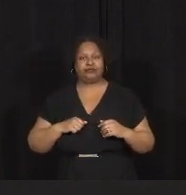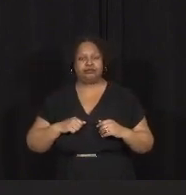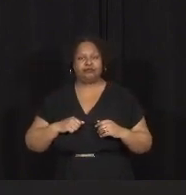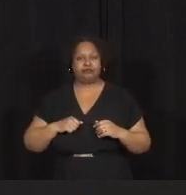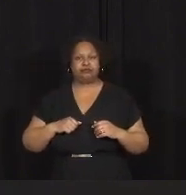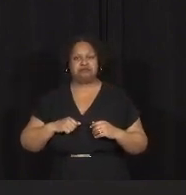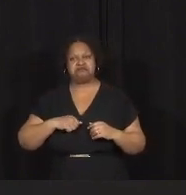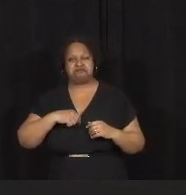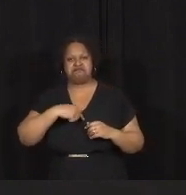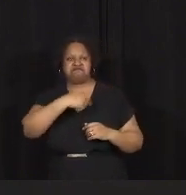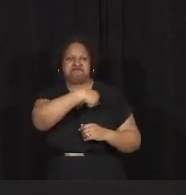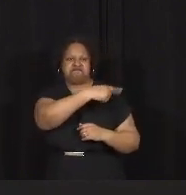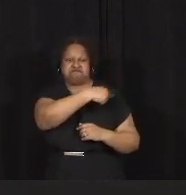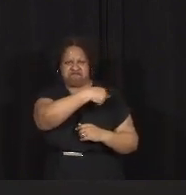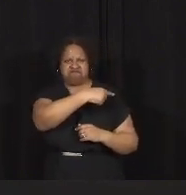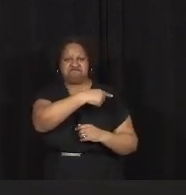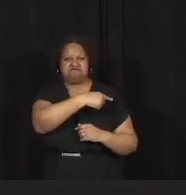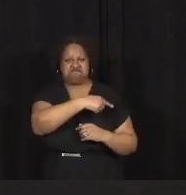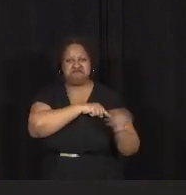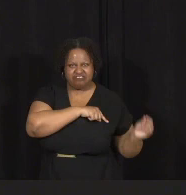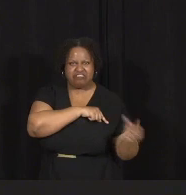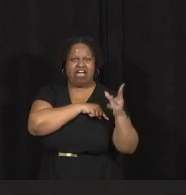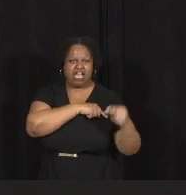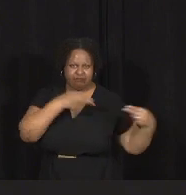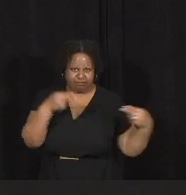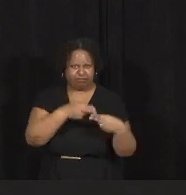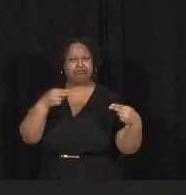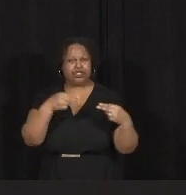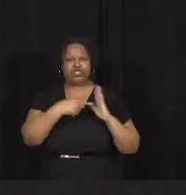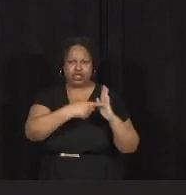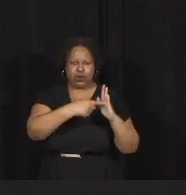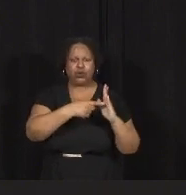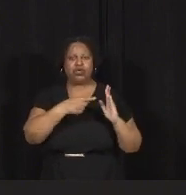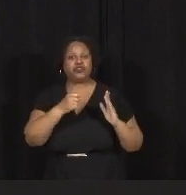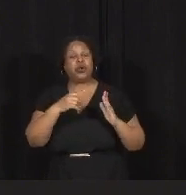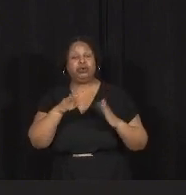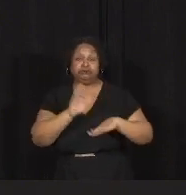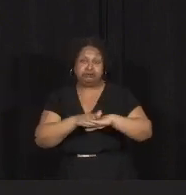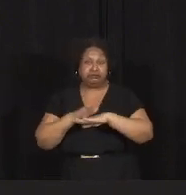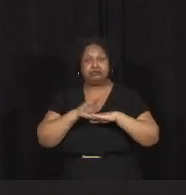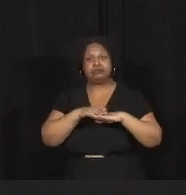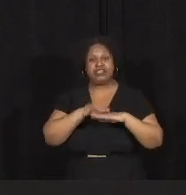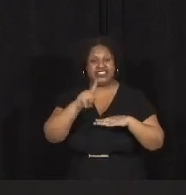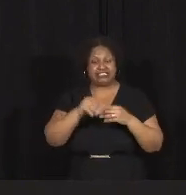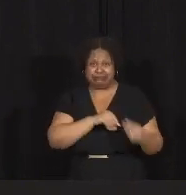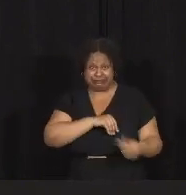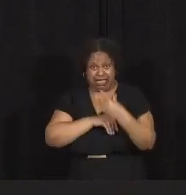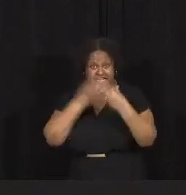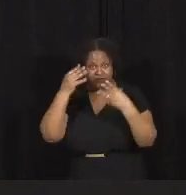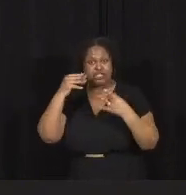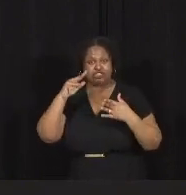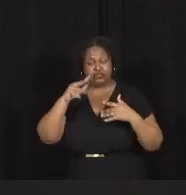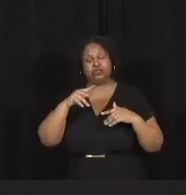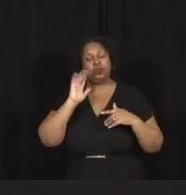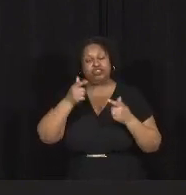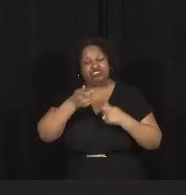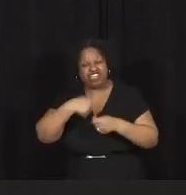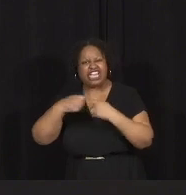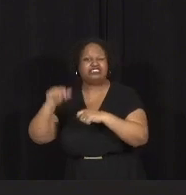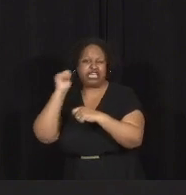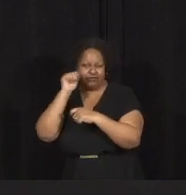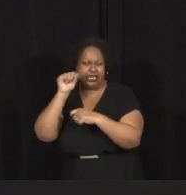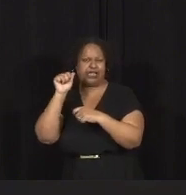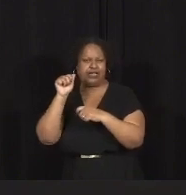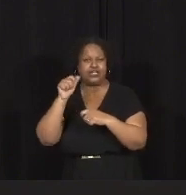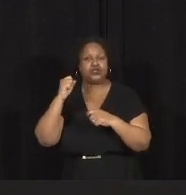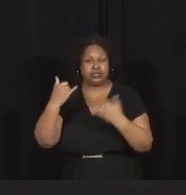we update this every day, so tomorrow's numbers will be different than today's. But we do look at, do we have the capacity in our